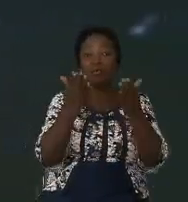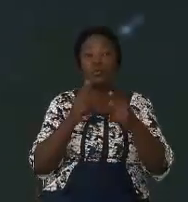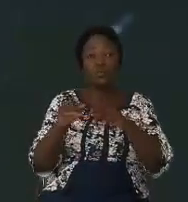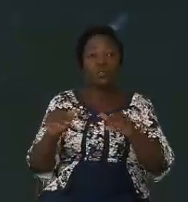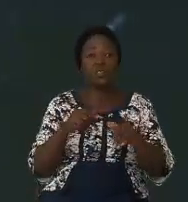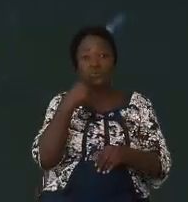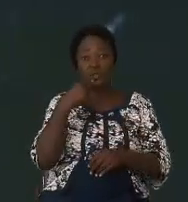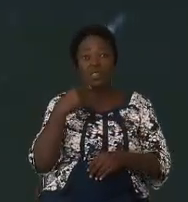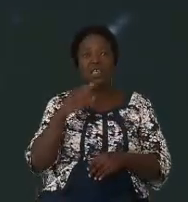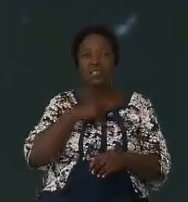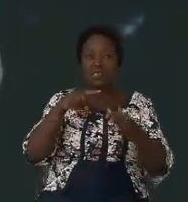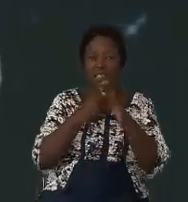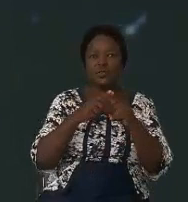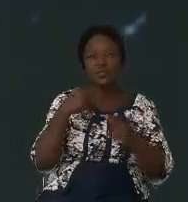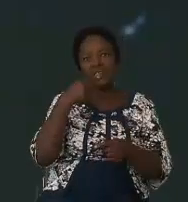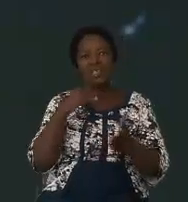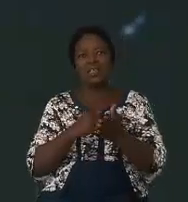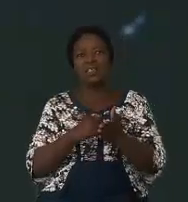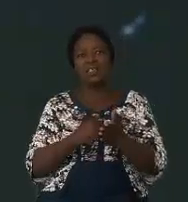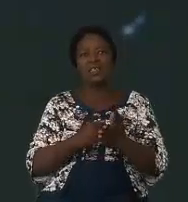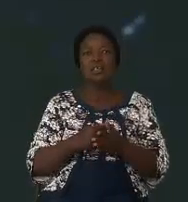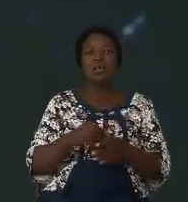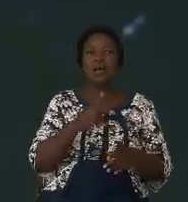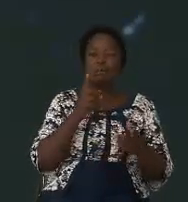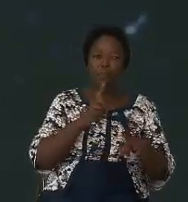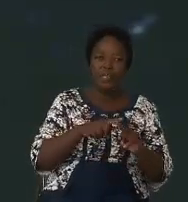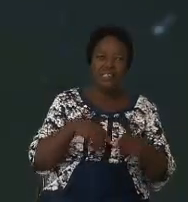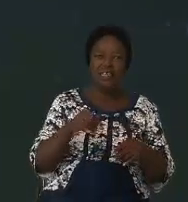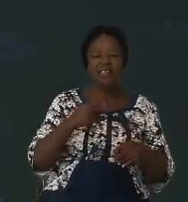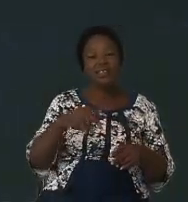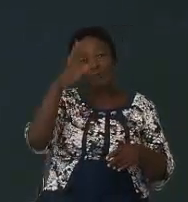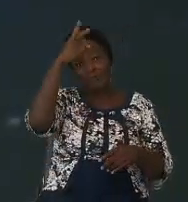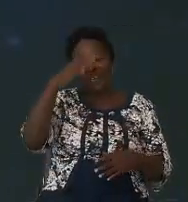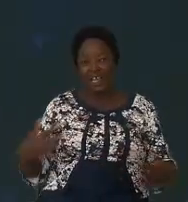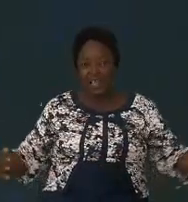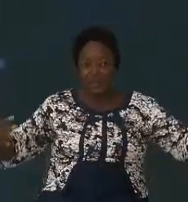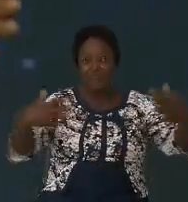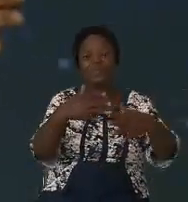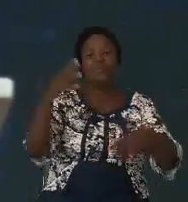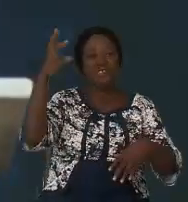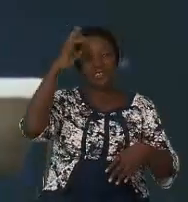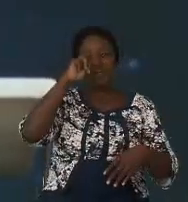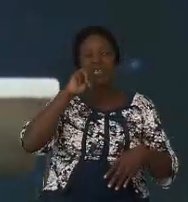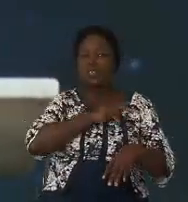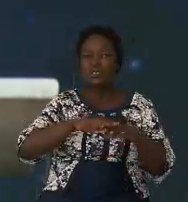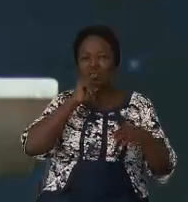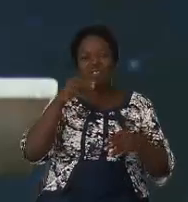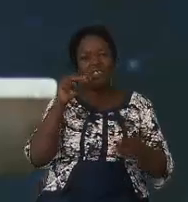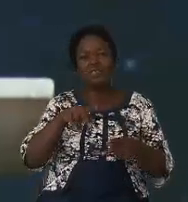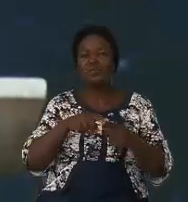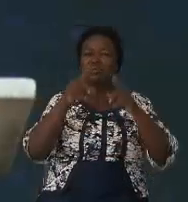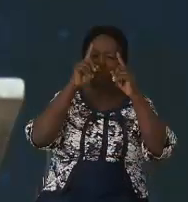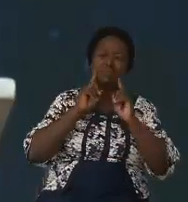country, everything he wanted to say, he started saying it, but the father embraced